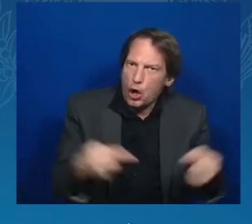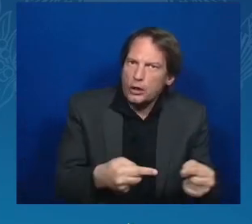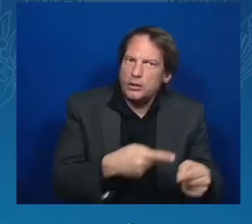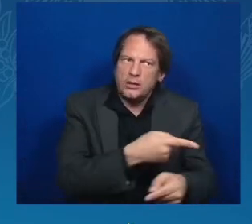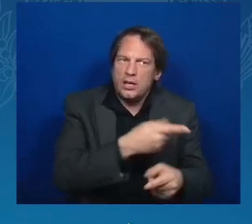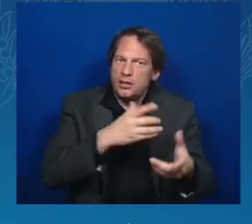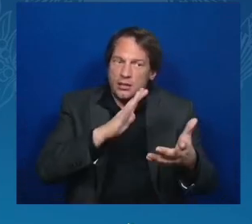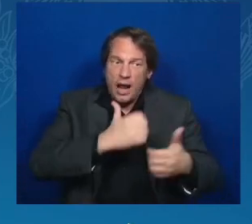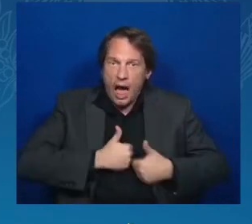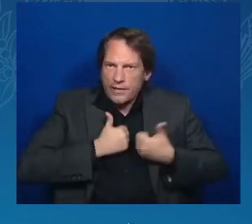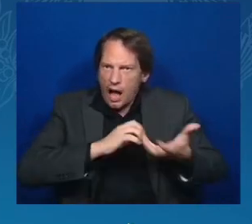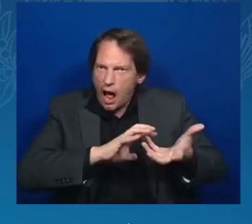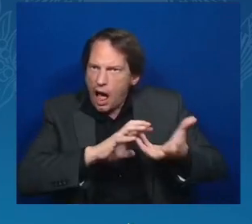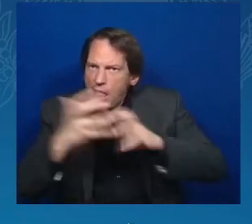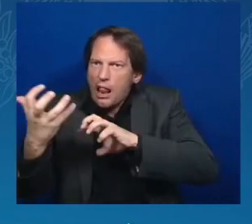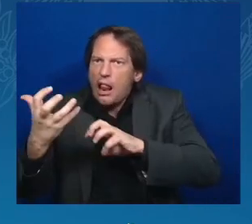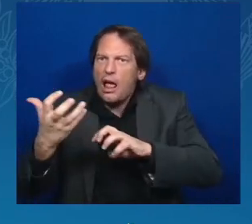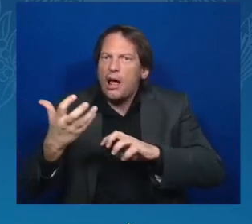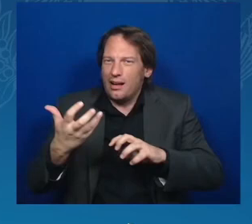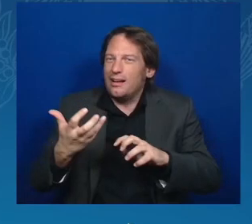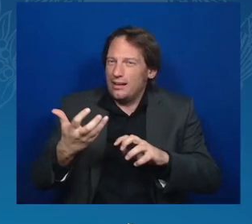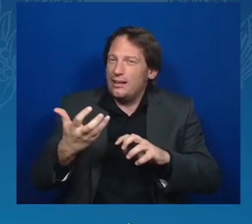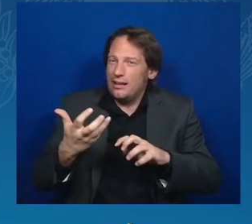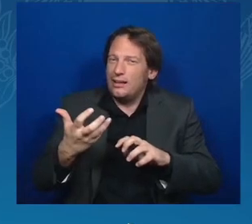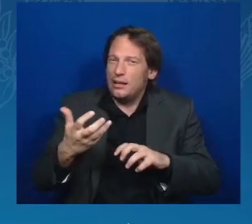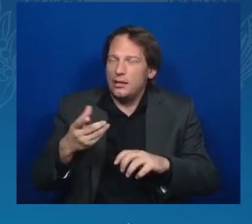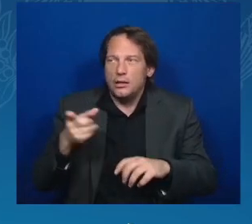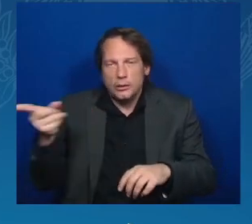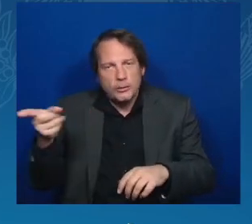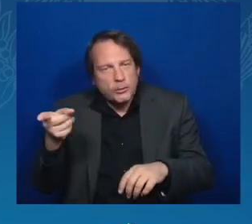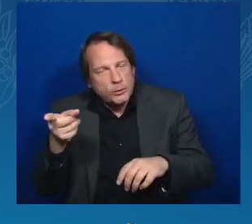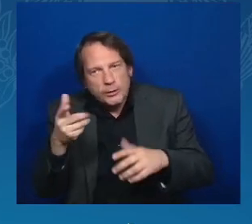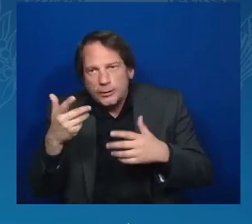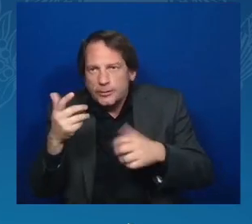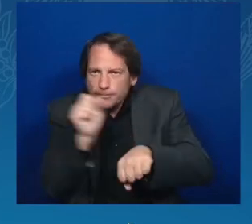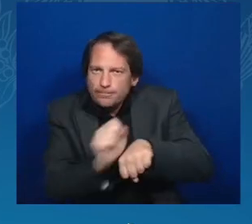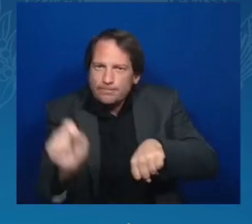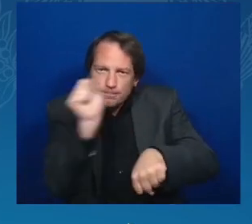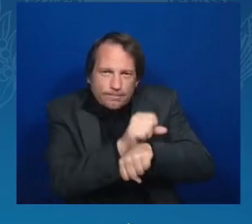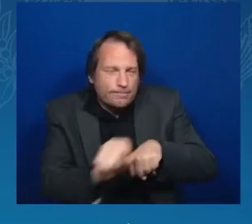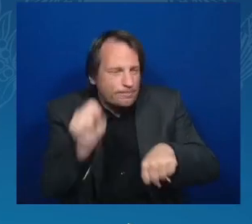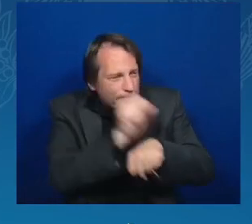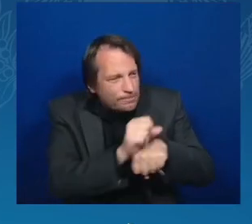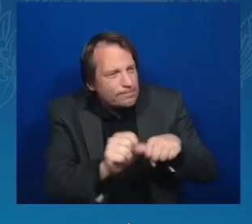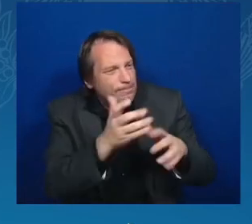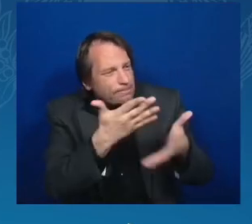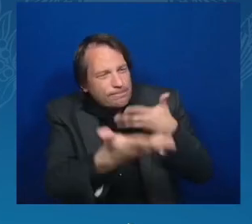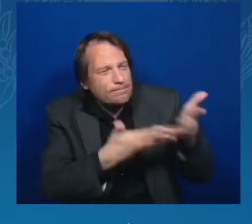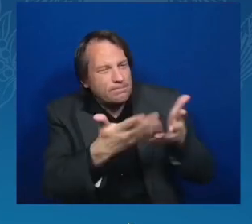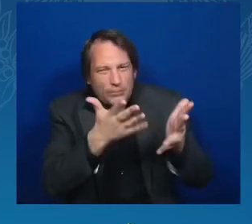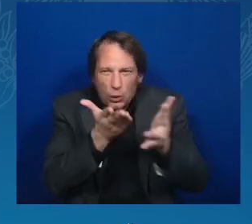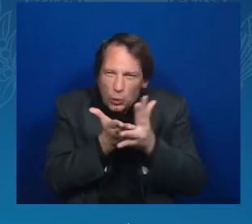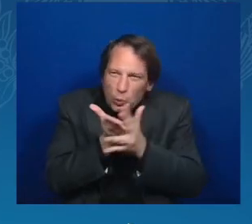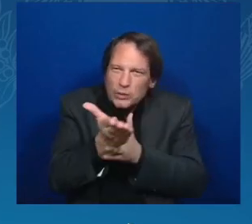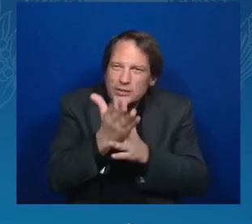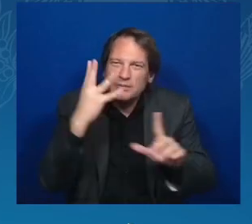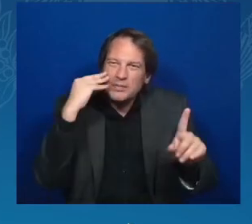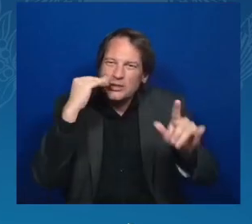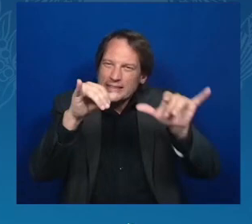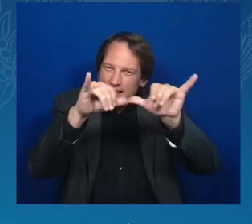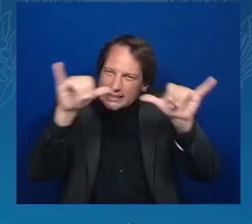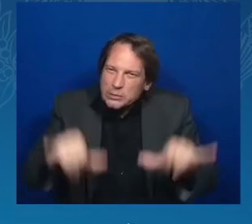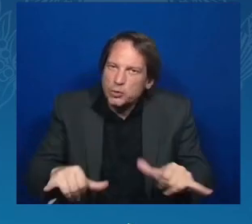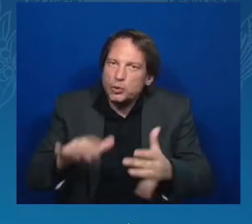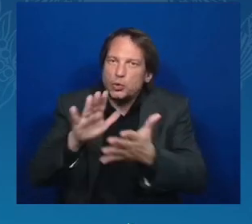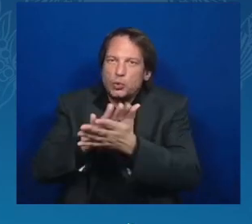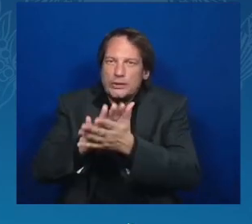yet you have gone through the system, the school system, your daughters as well, everyone getting an education